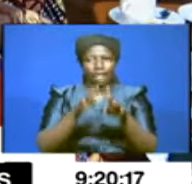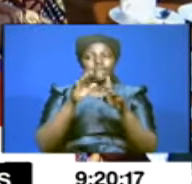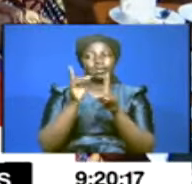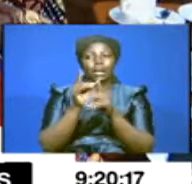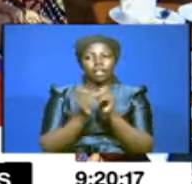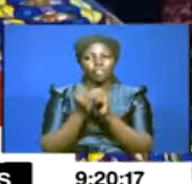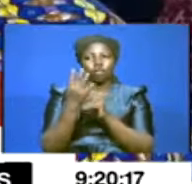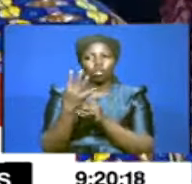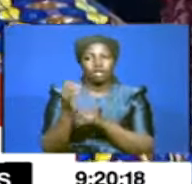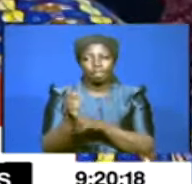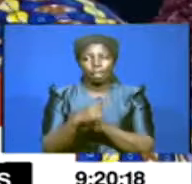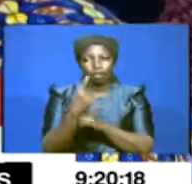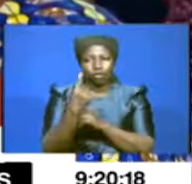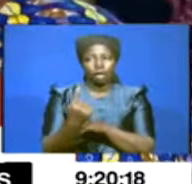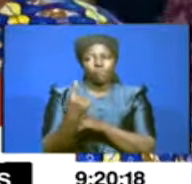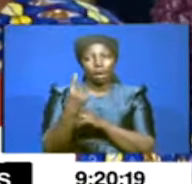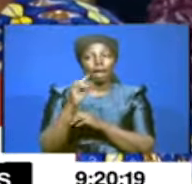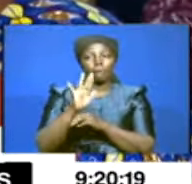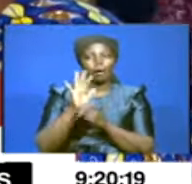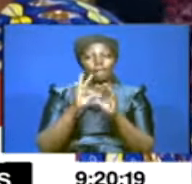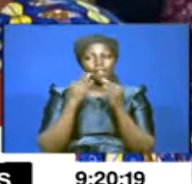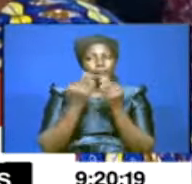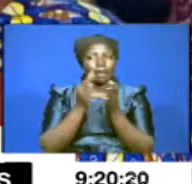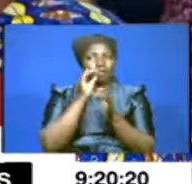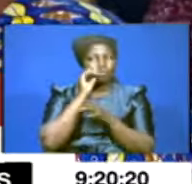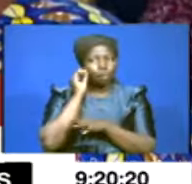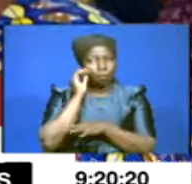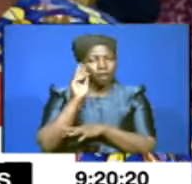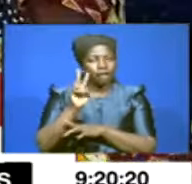at her family home in Vihiga County.